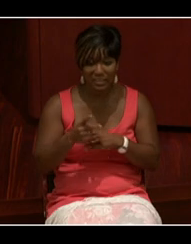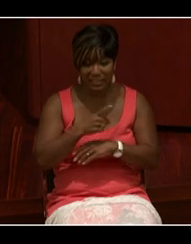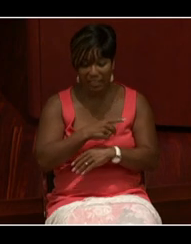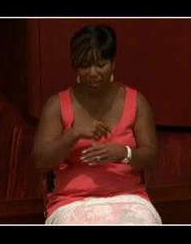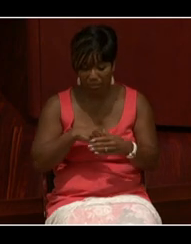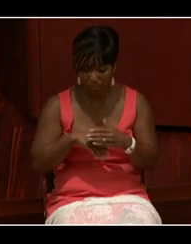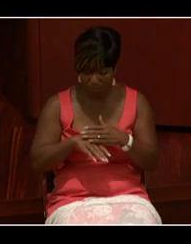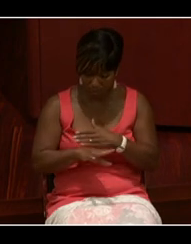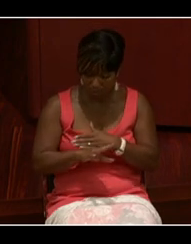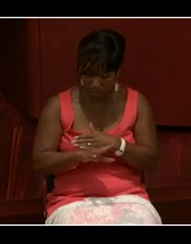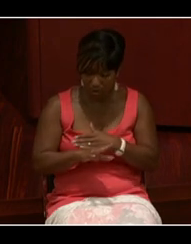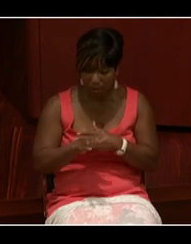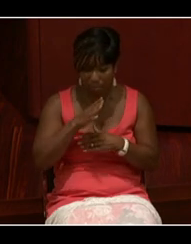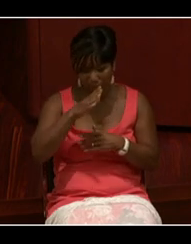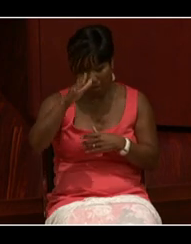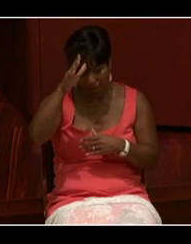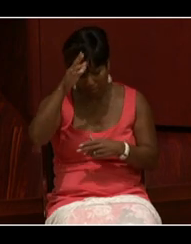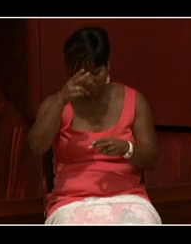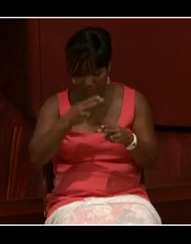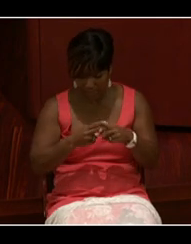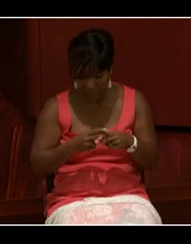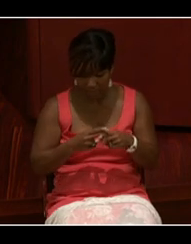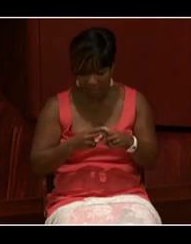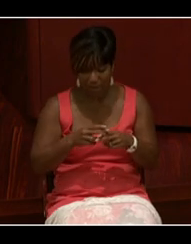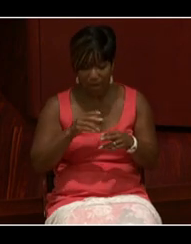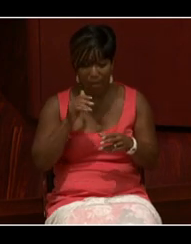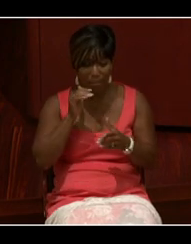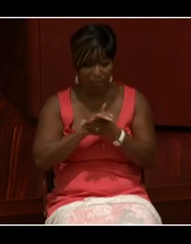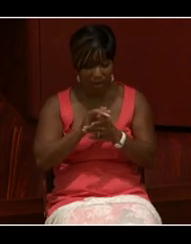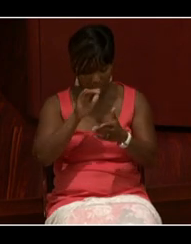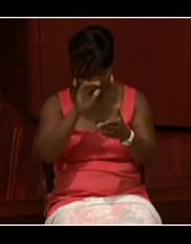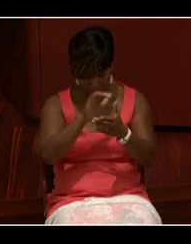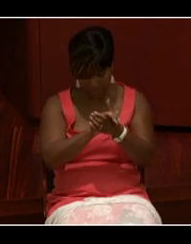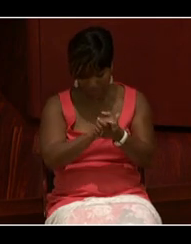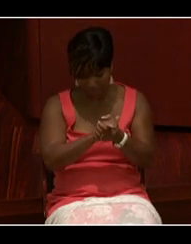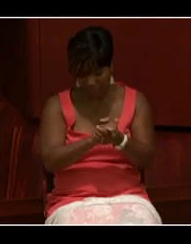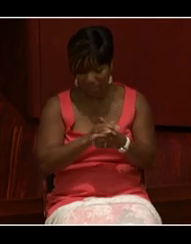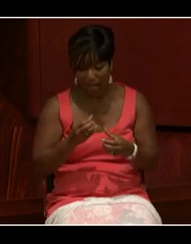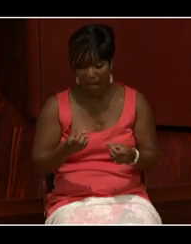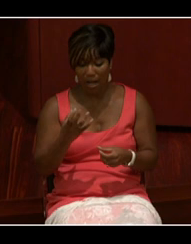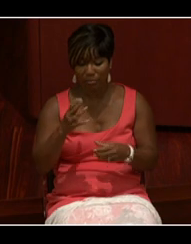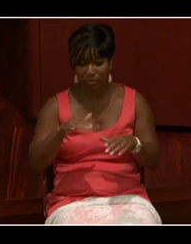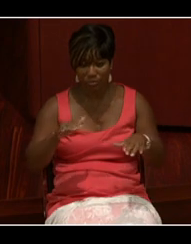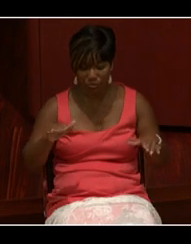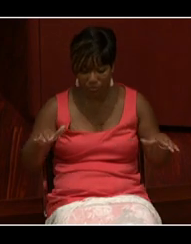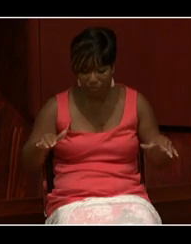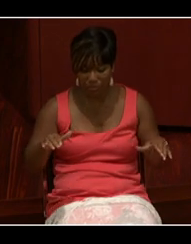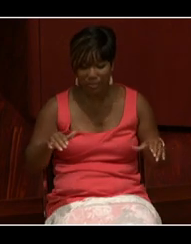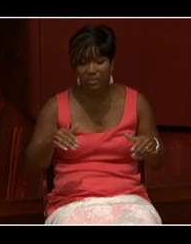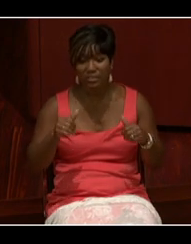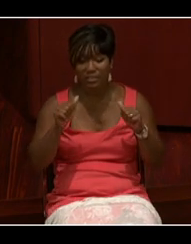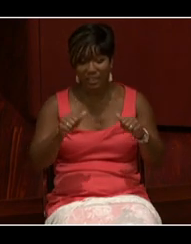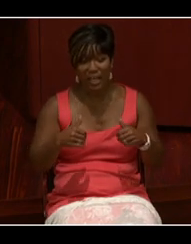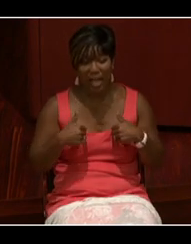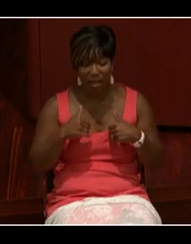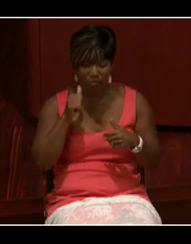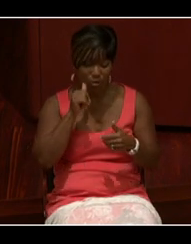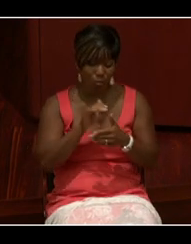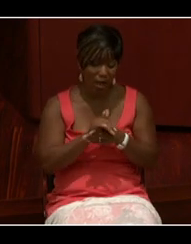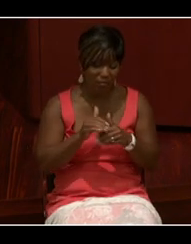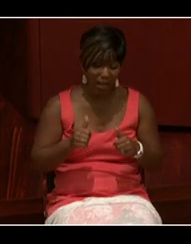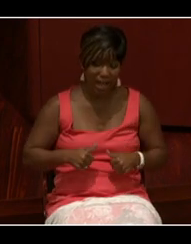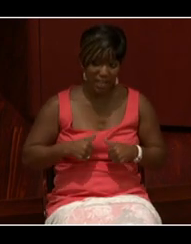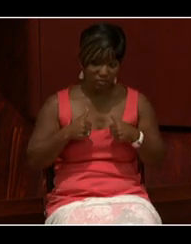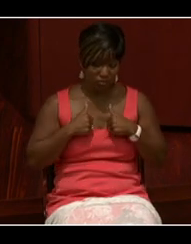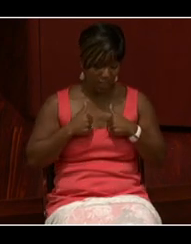birth, parental information, marital status, number of children, it could have their wife's address, their permanent address of the